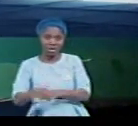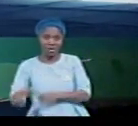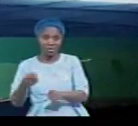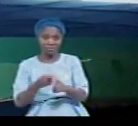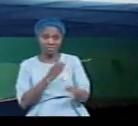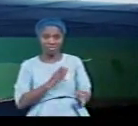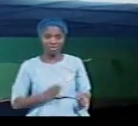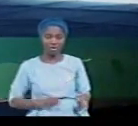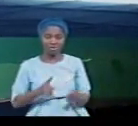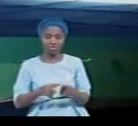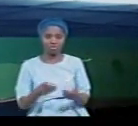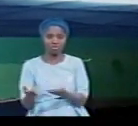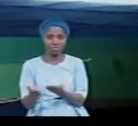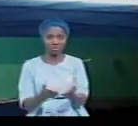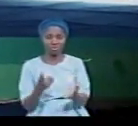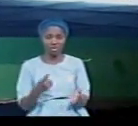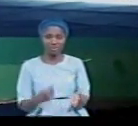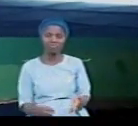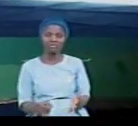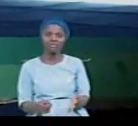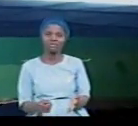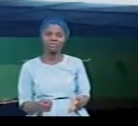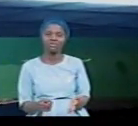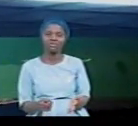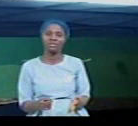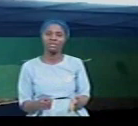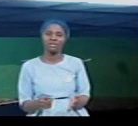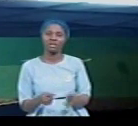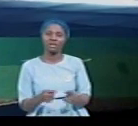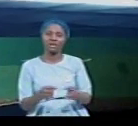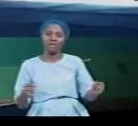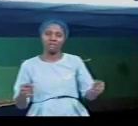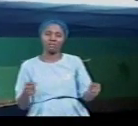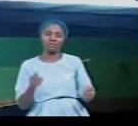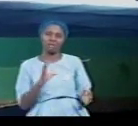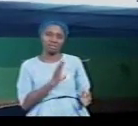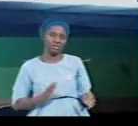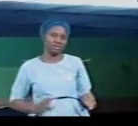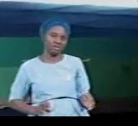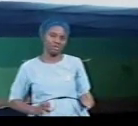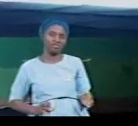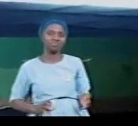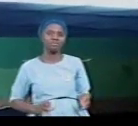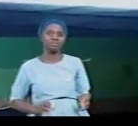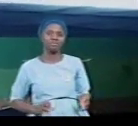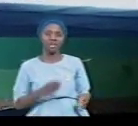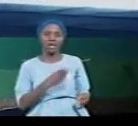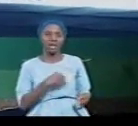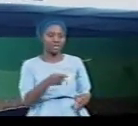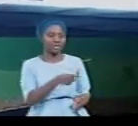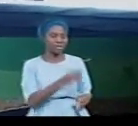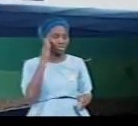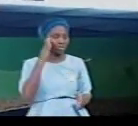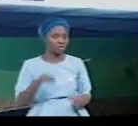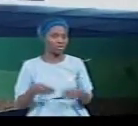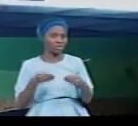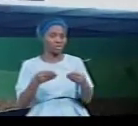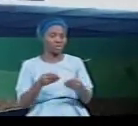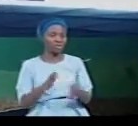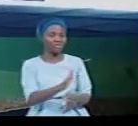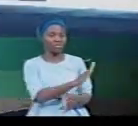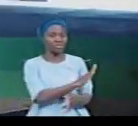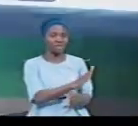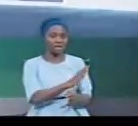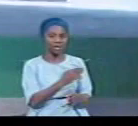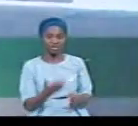they have one mind, and they shall give their power, they shall give their